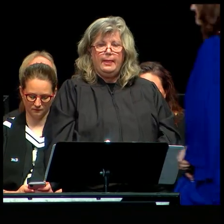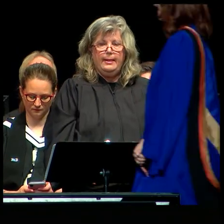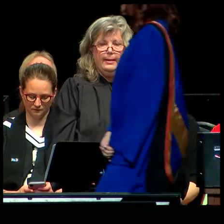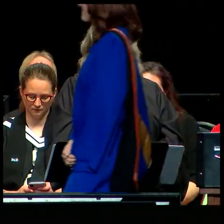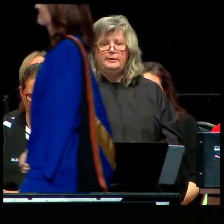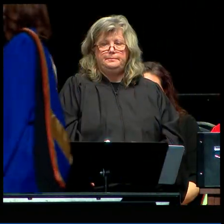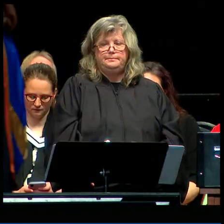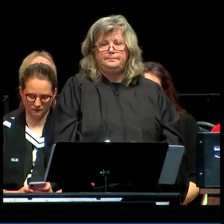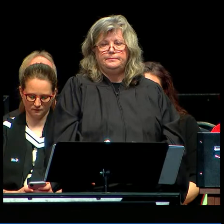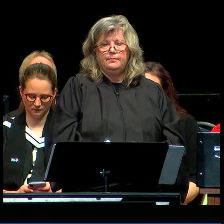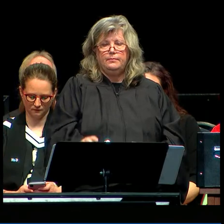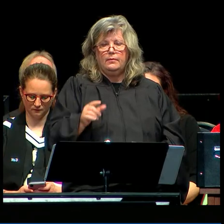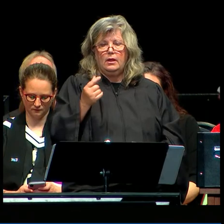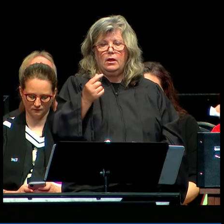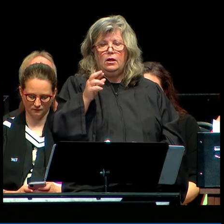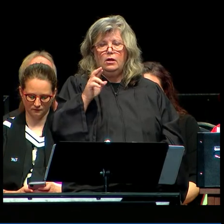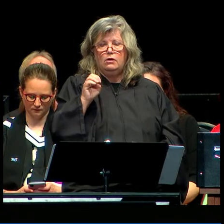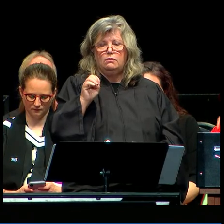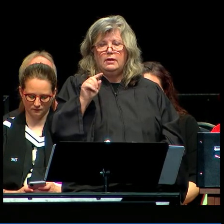Greta Zogai.